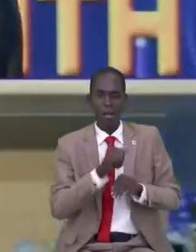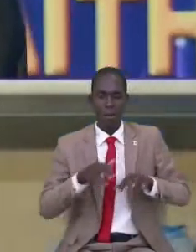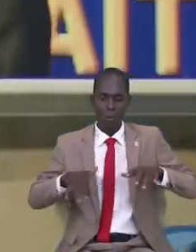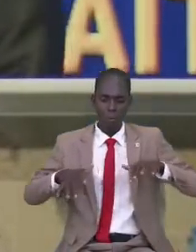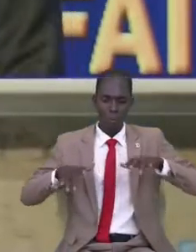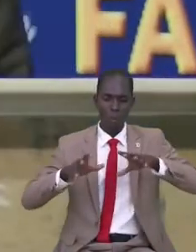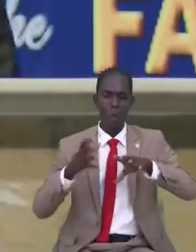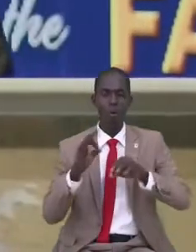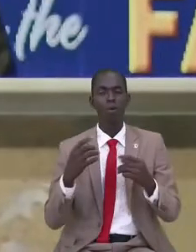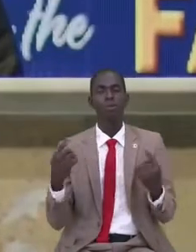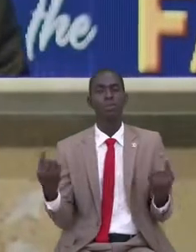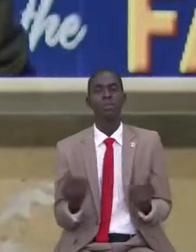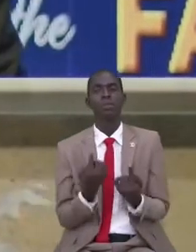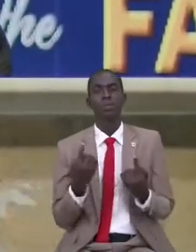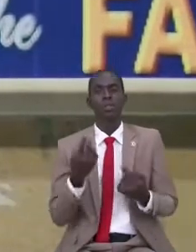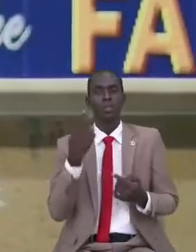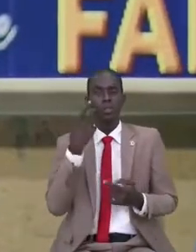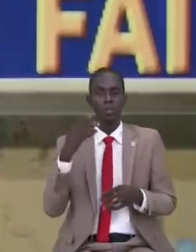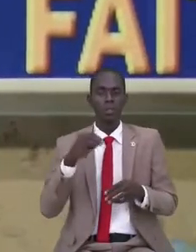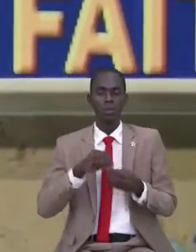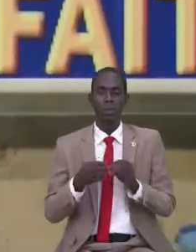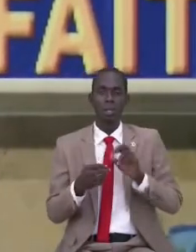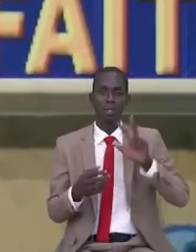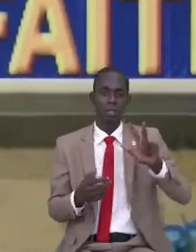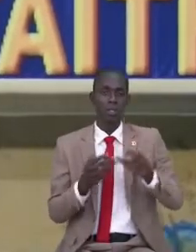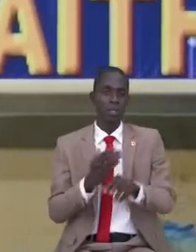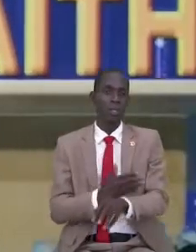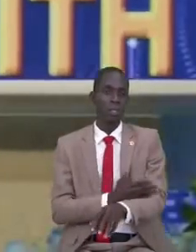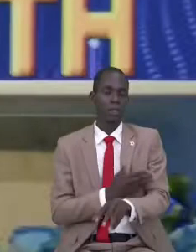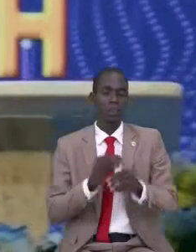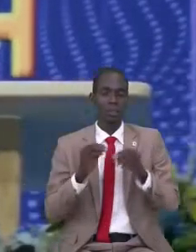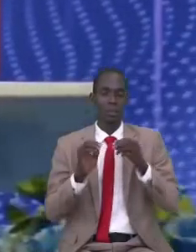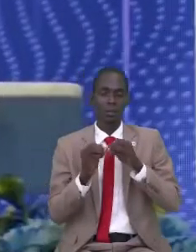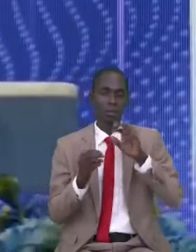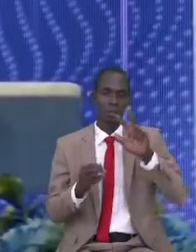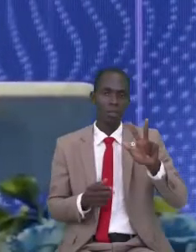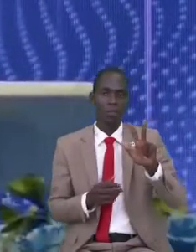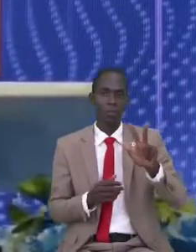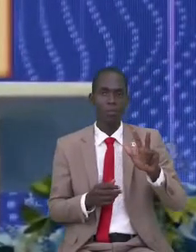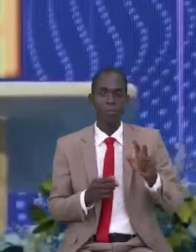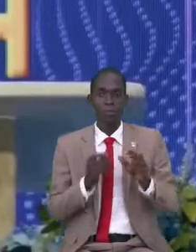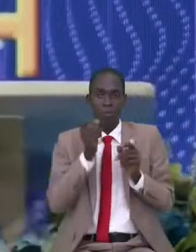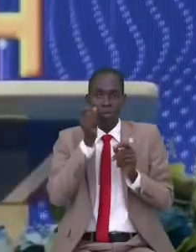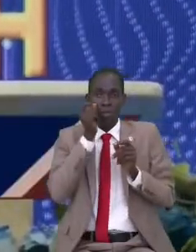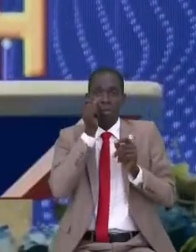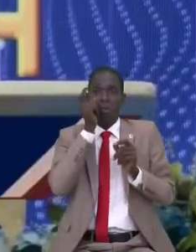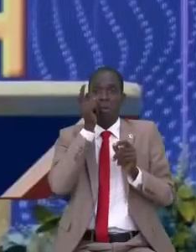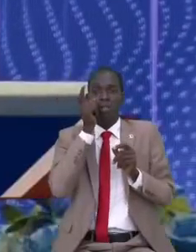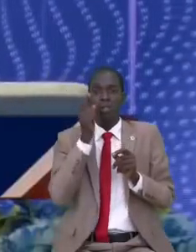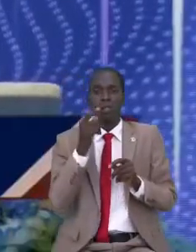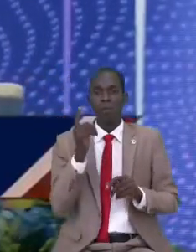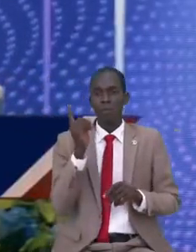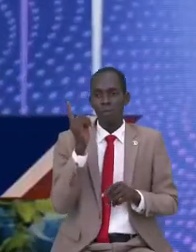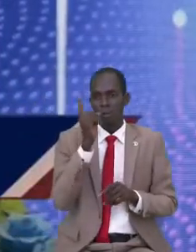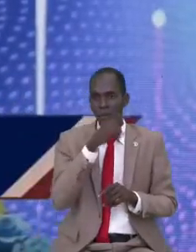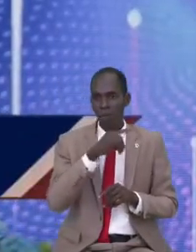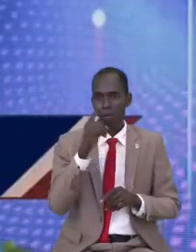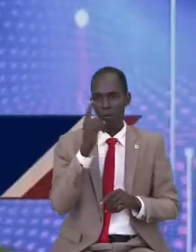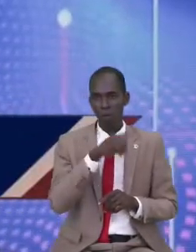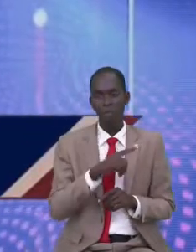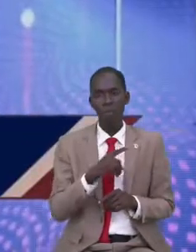of sins. We're coming to number three here. Number three, reawakening false